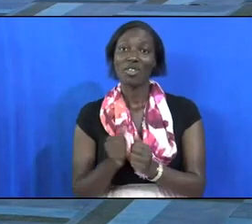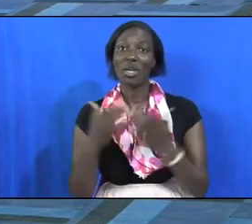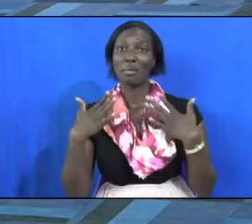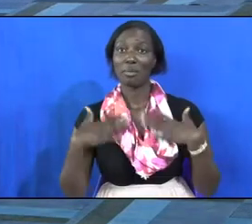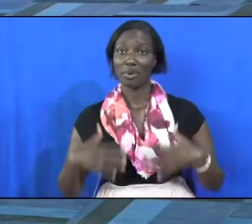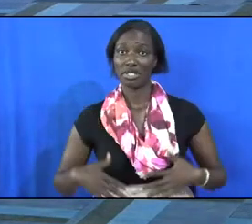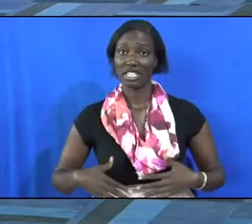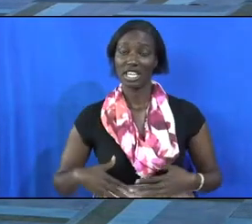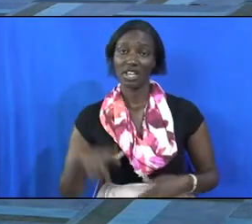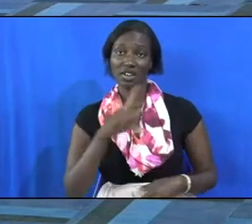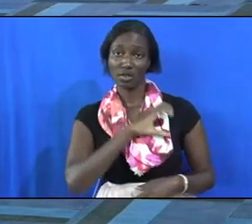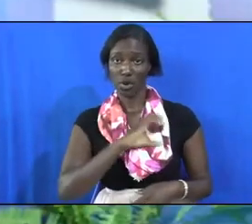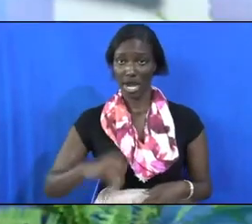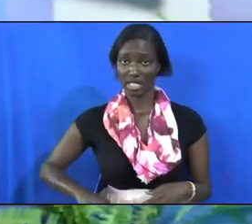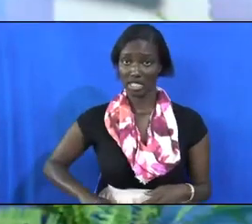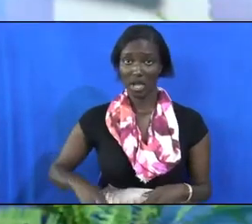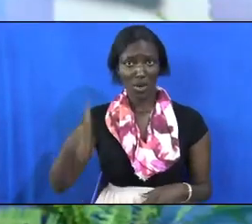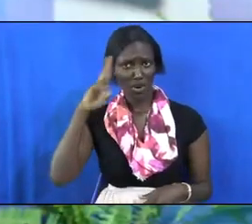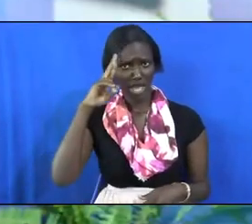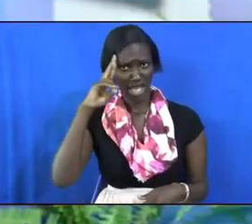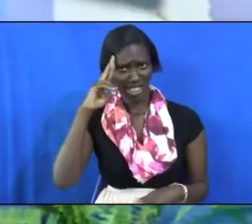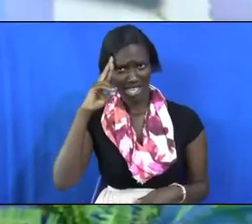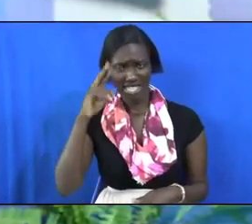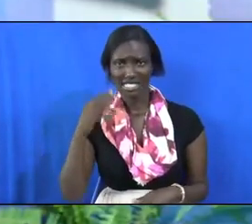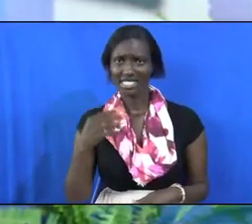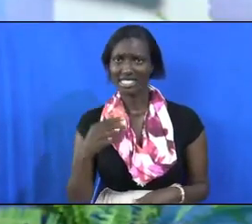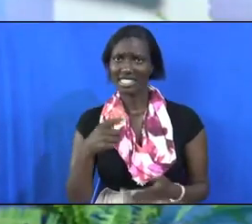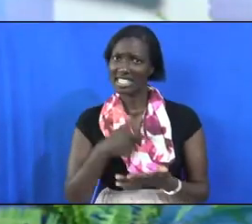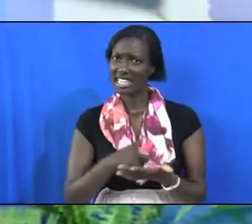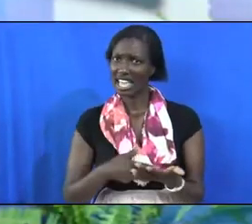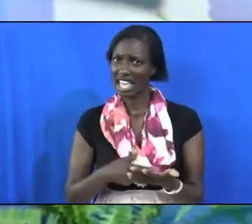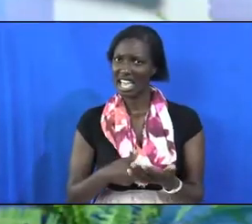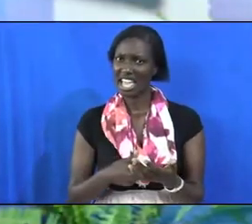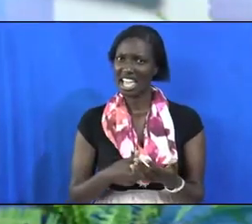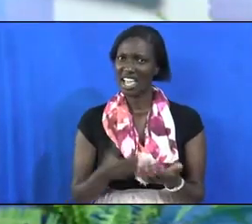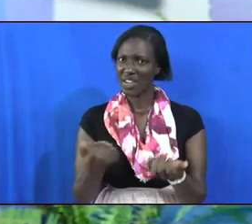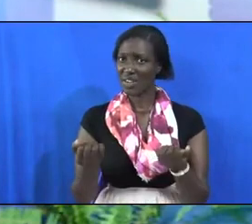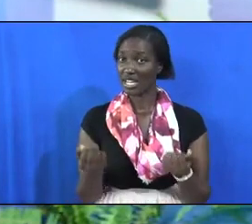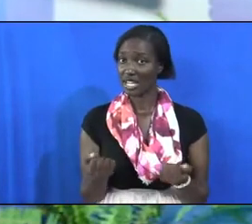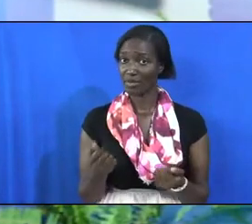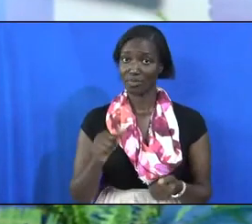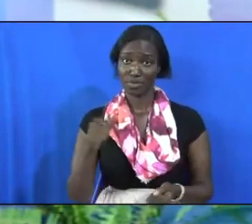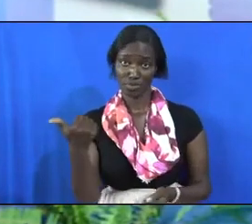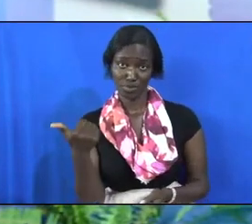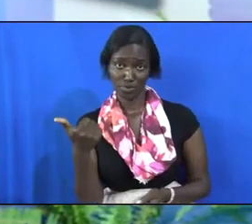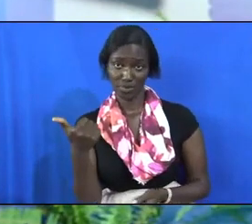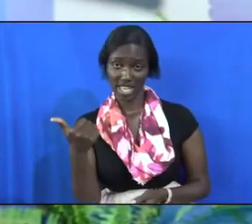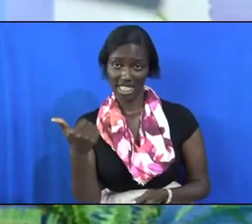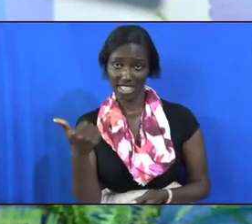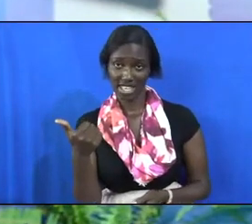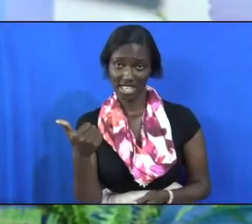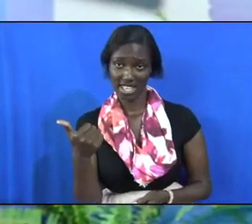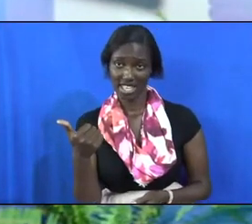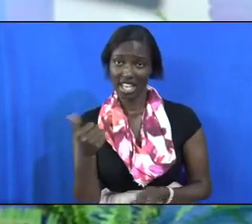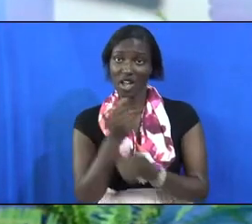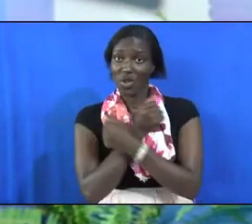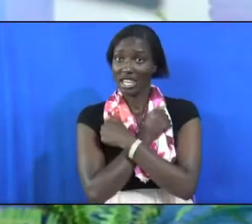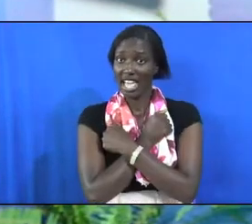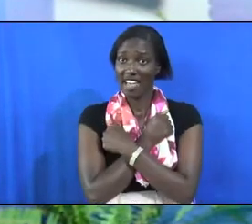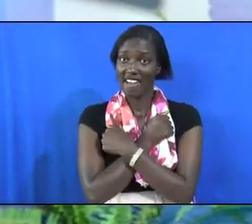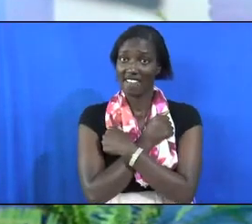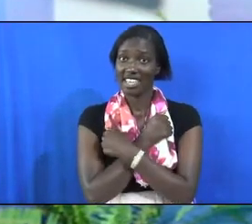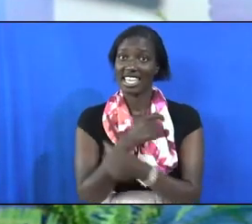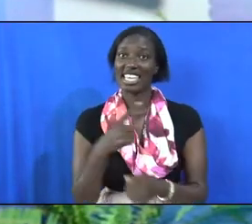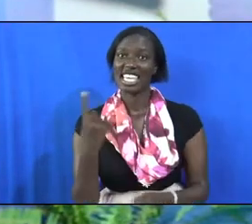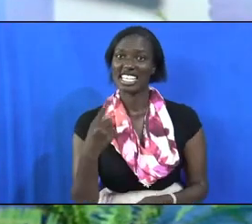Christ. We realized that we need each other and we love each other. And if we love each